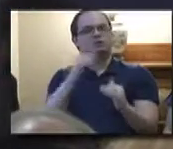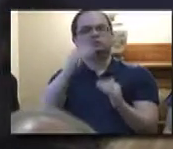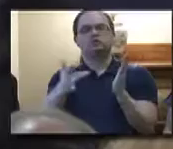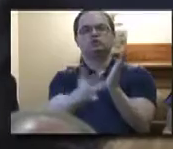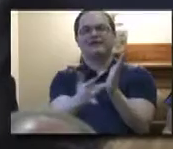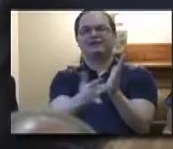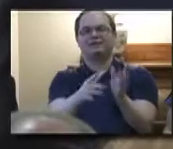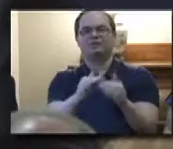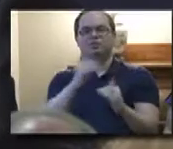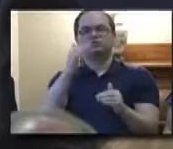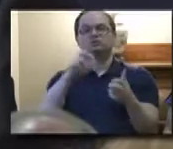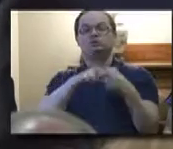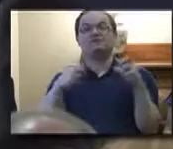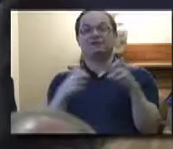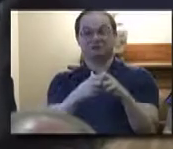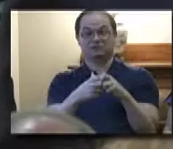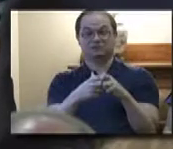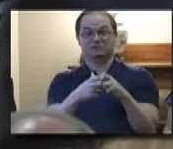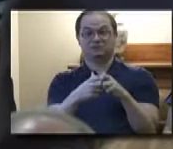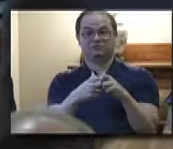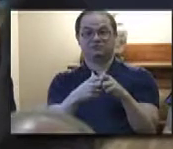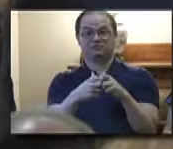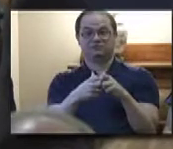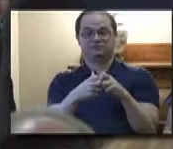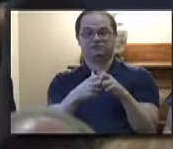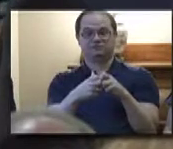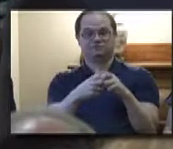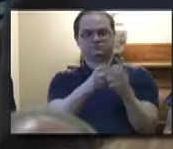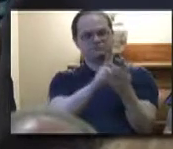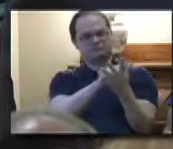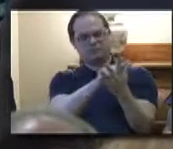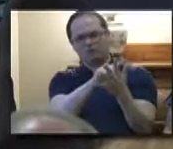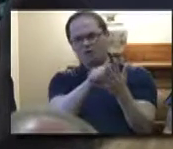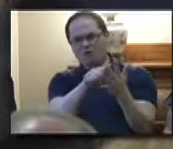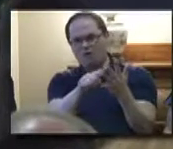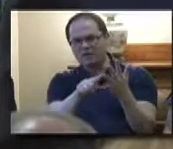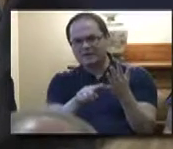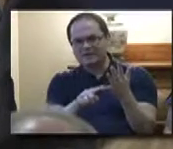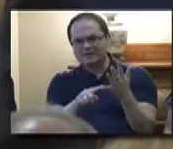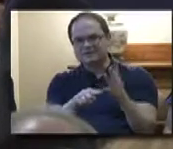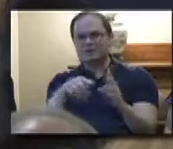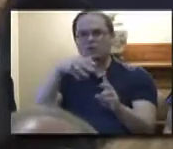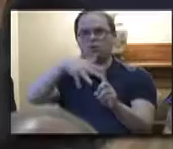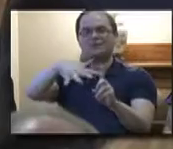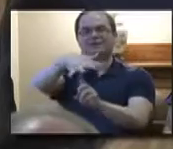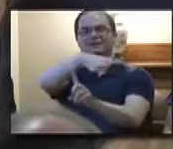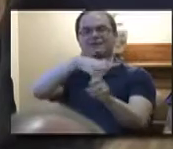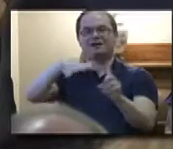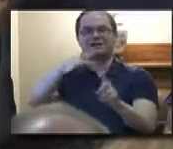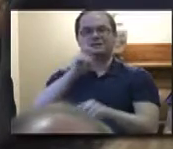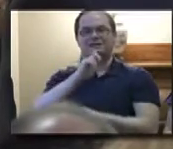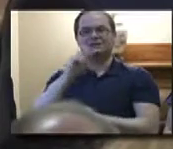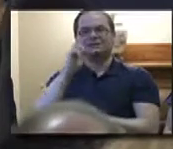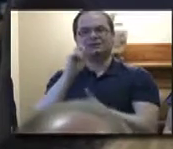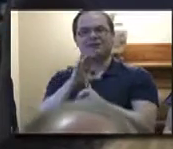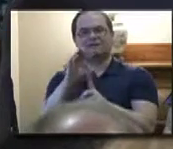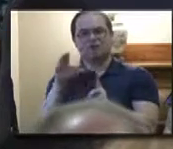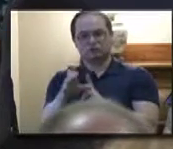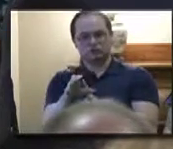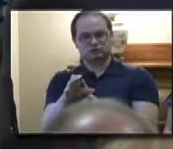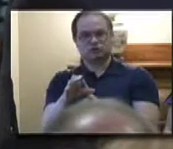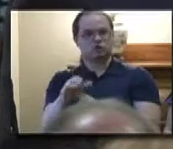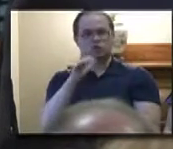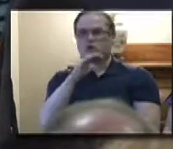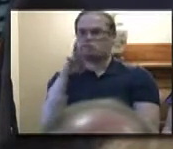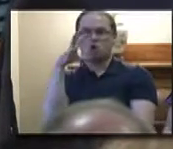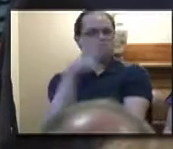too difficult. And so, you know, all of this was context, deaf culture, that in deaf culture you